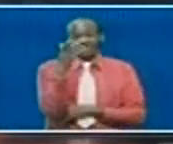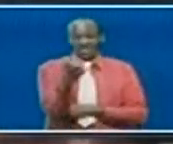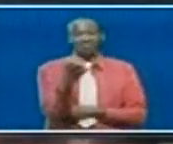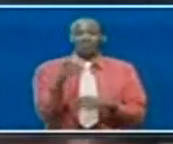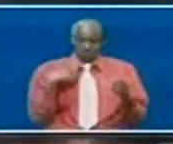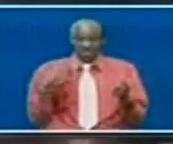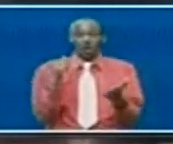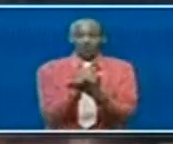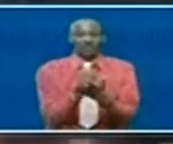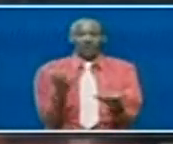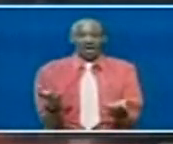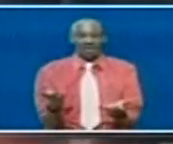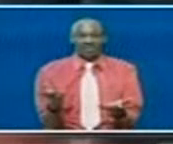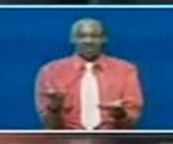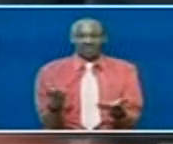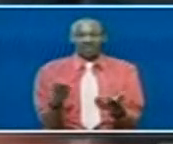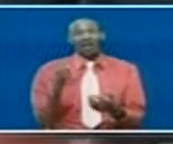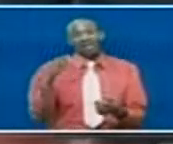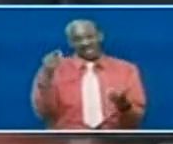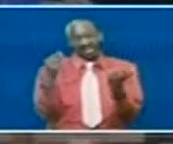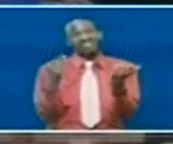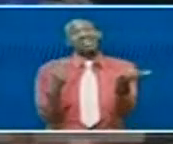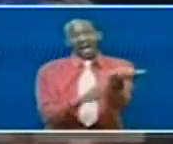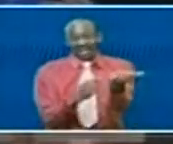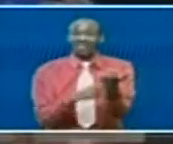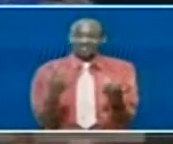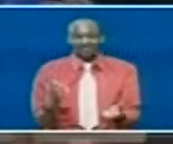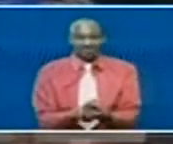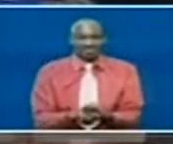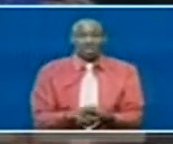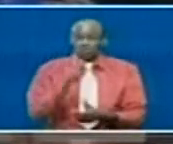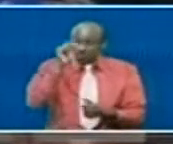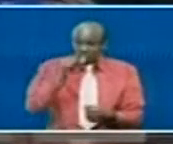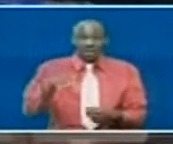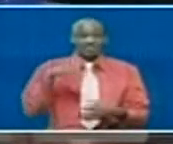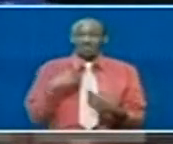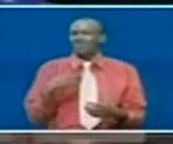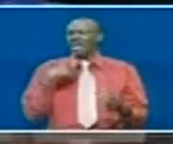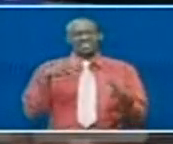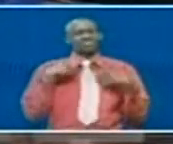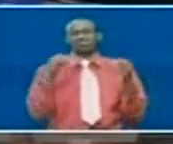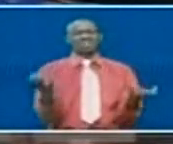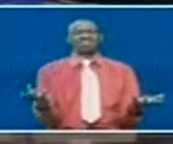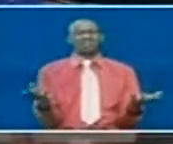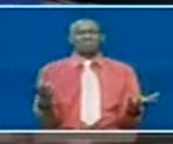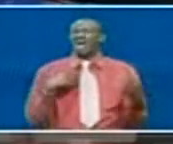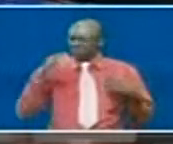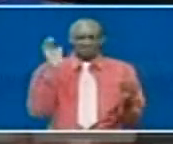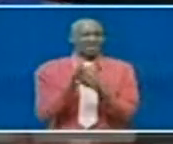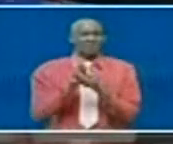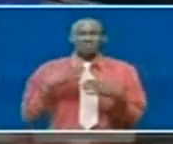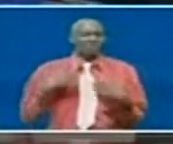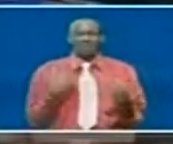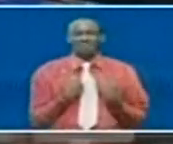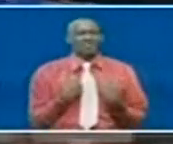an office in Accra, Ghana. So you wouldn't accept any elected role here? No. What if we have so many people, we have so